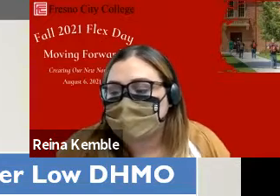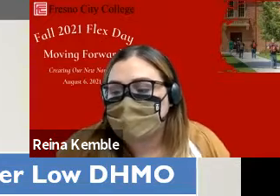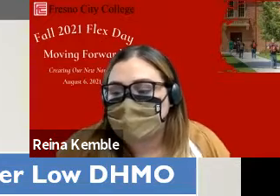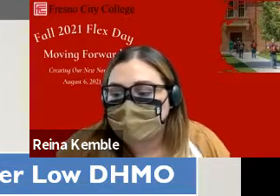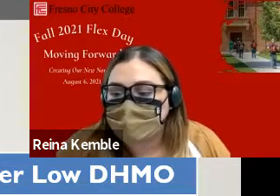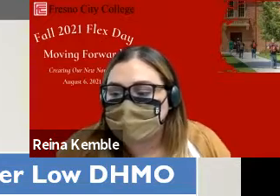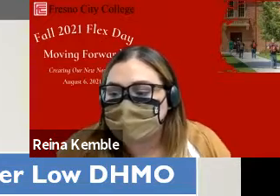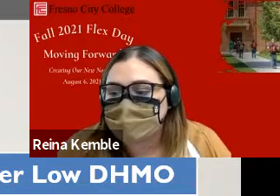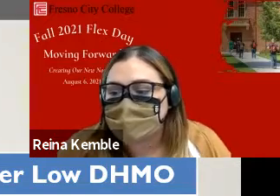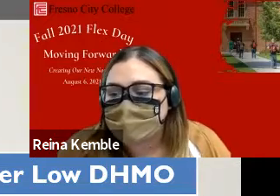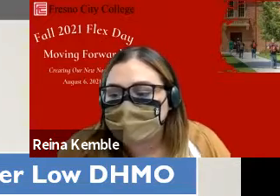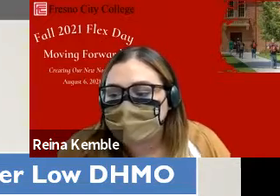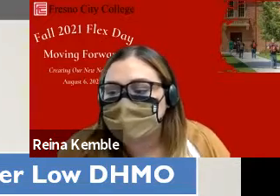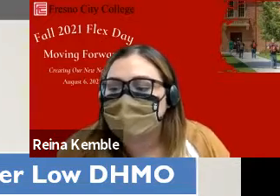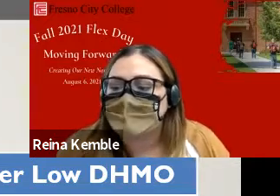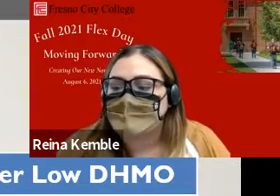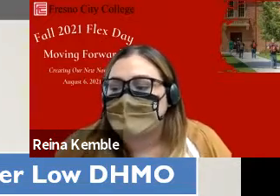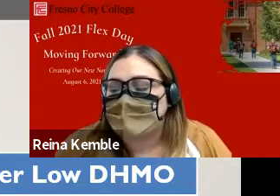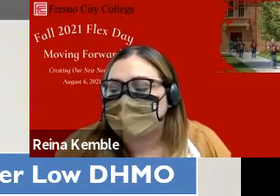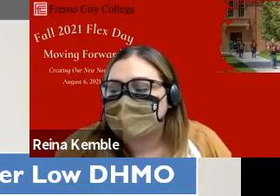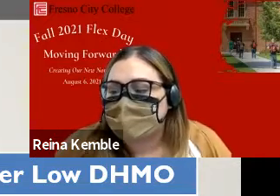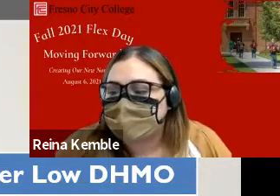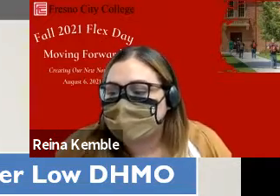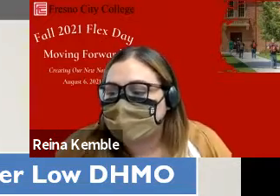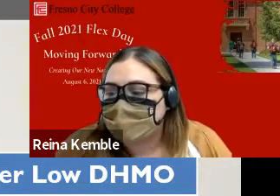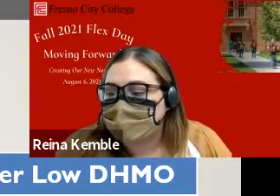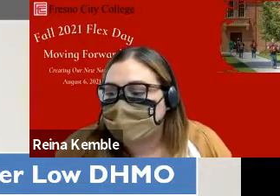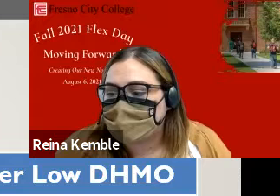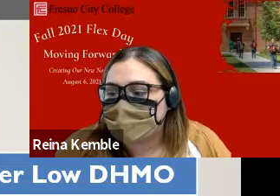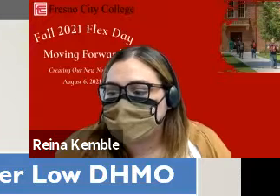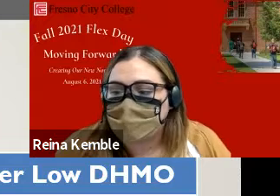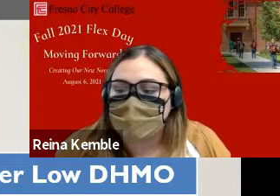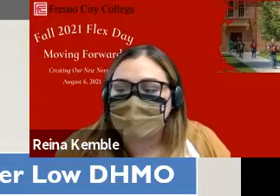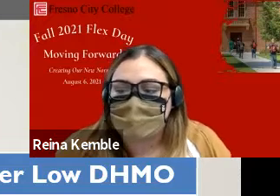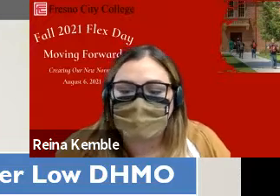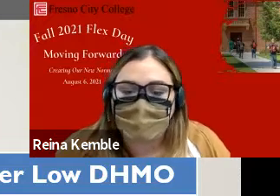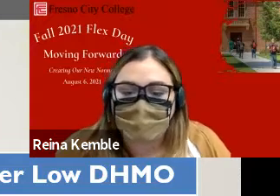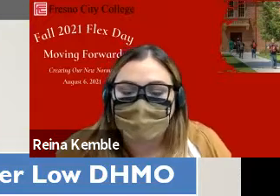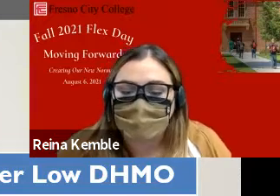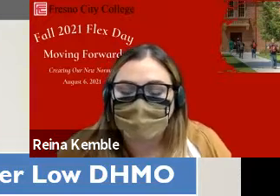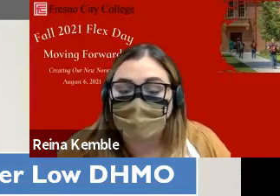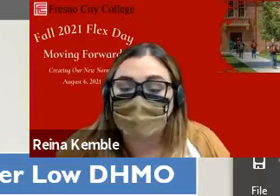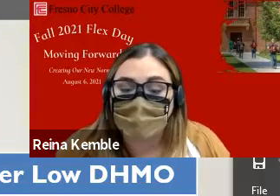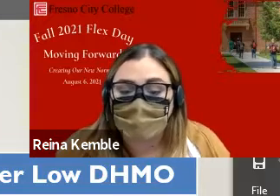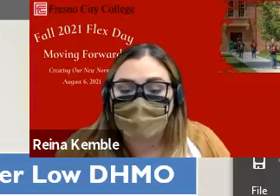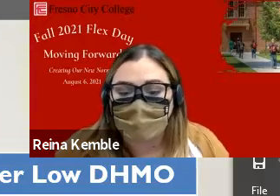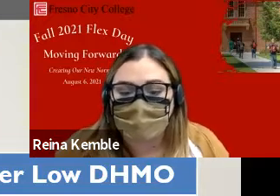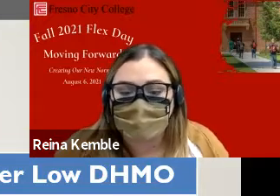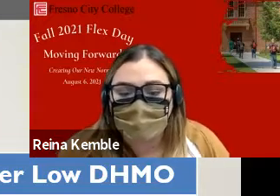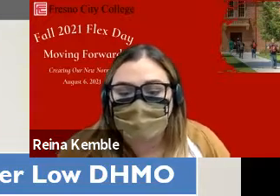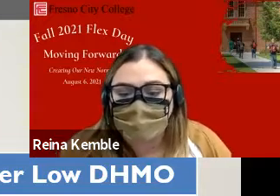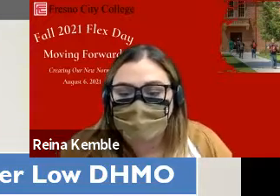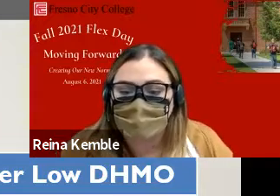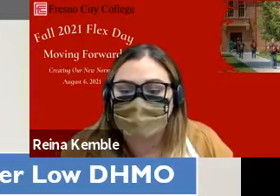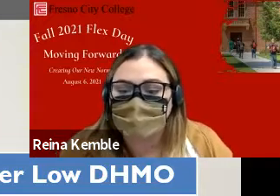their services billed. This gets a little tricky and scary to think about having to pay a percentage care for your care for